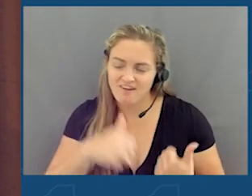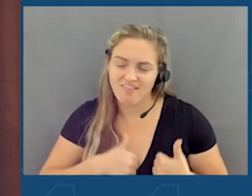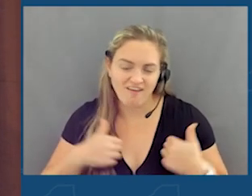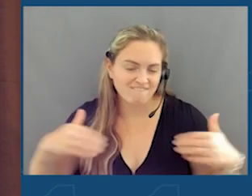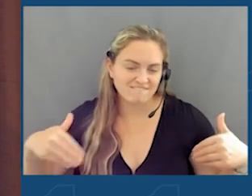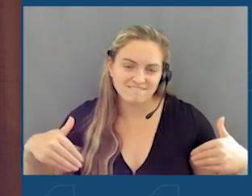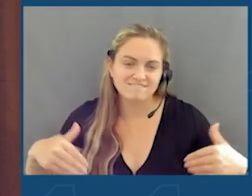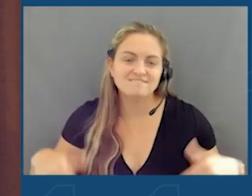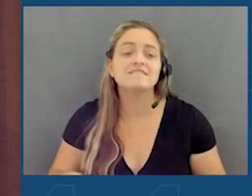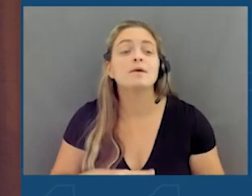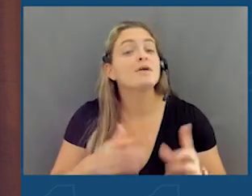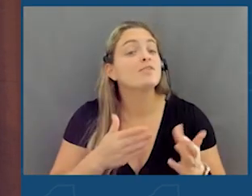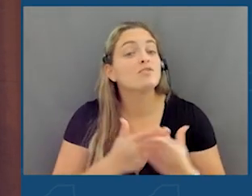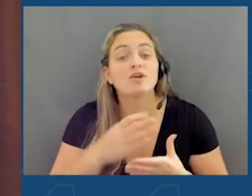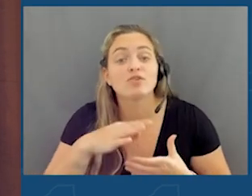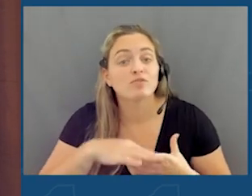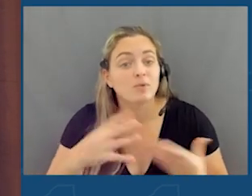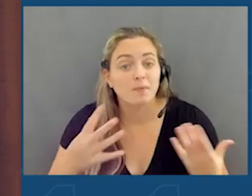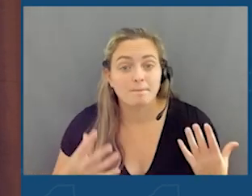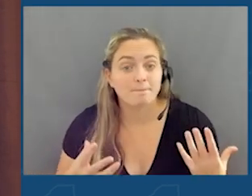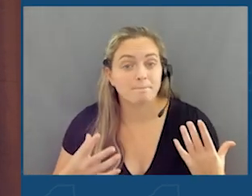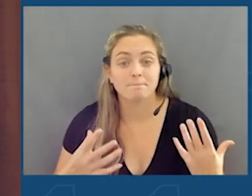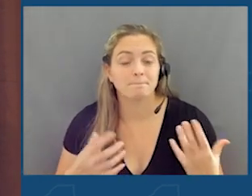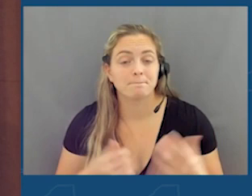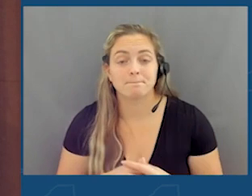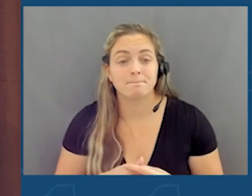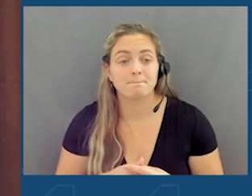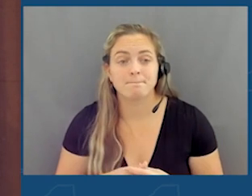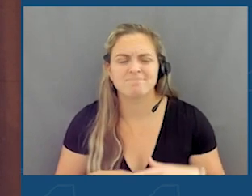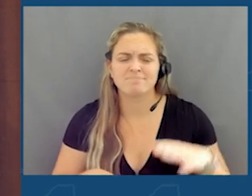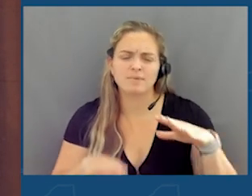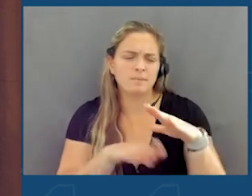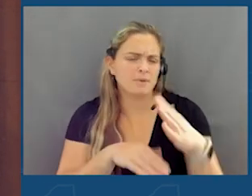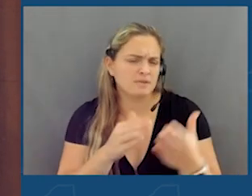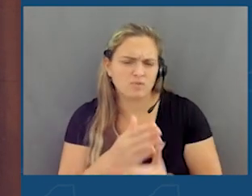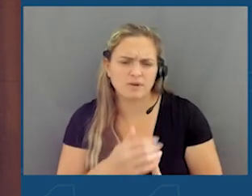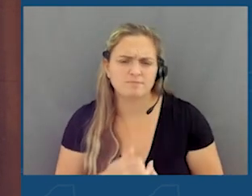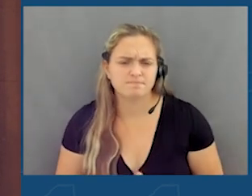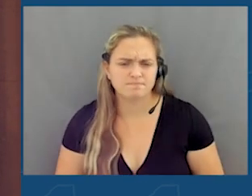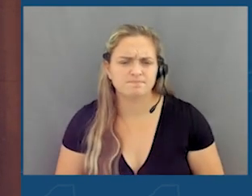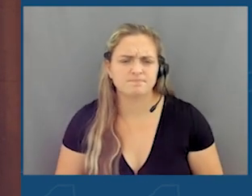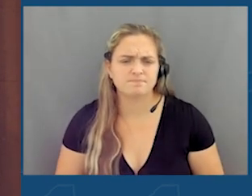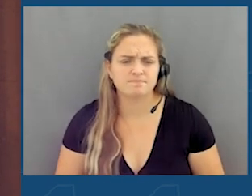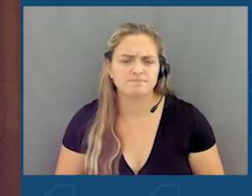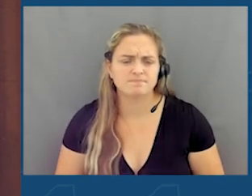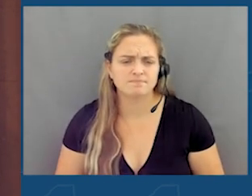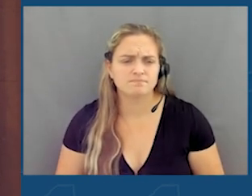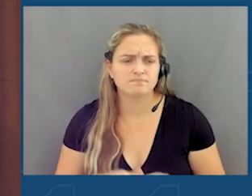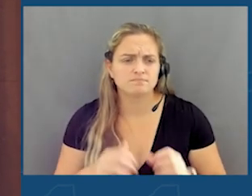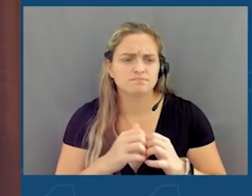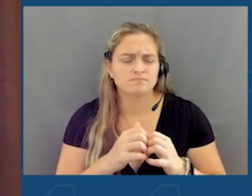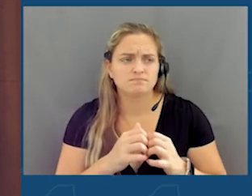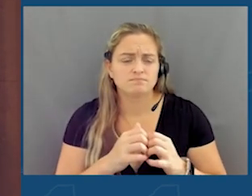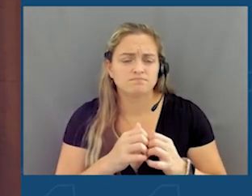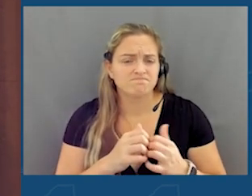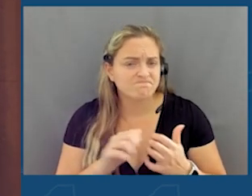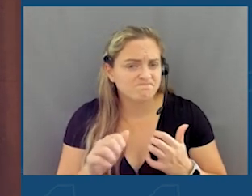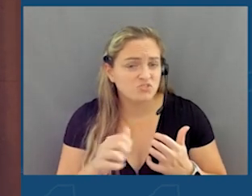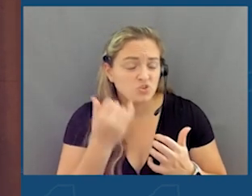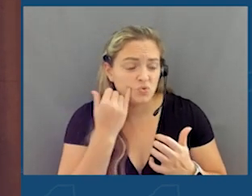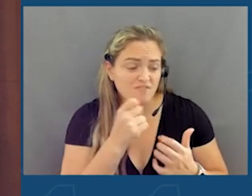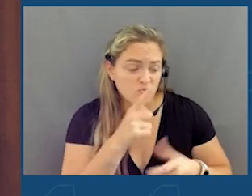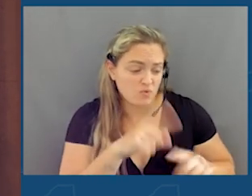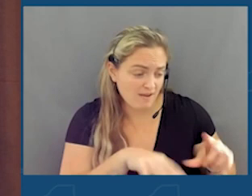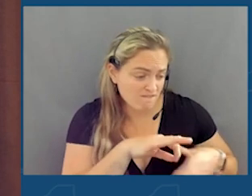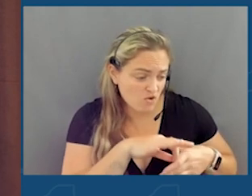he said the right to vote is a basic right without which all other rights are